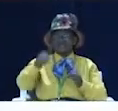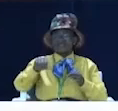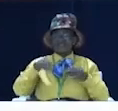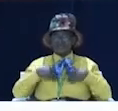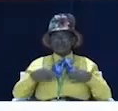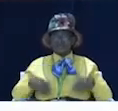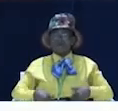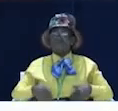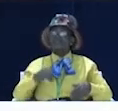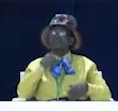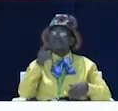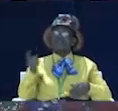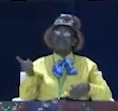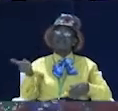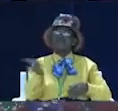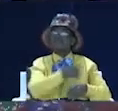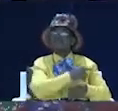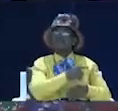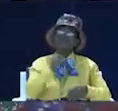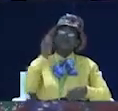he that sitteth in the heavens